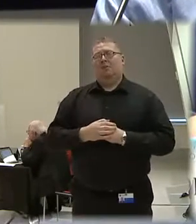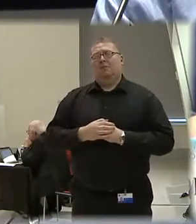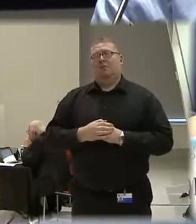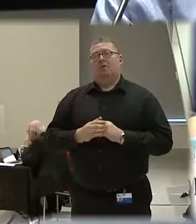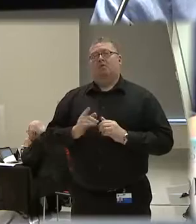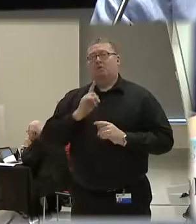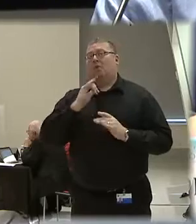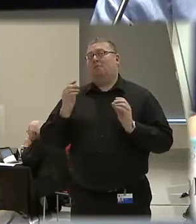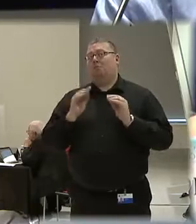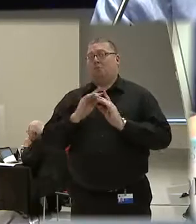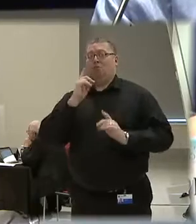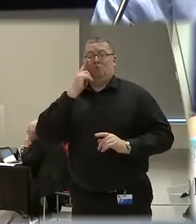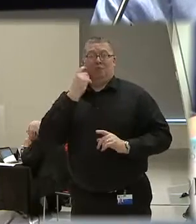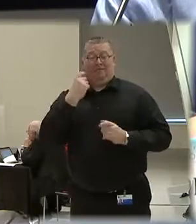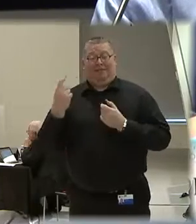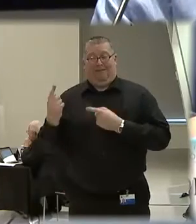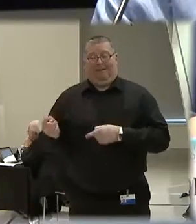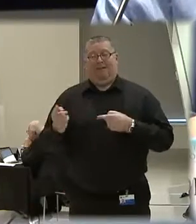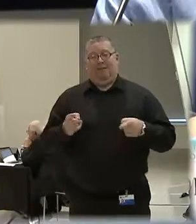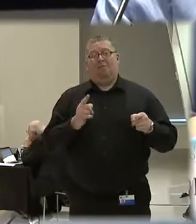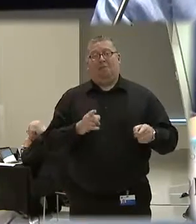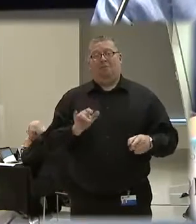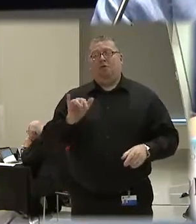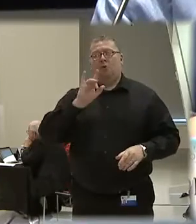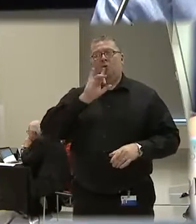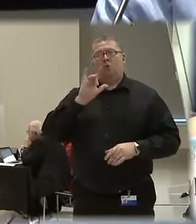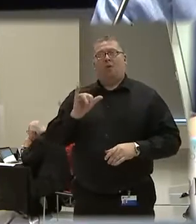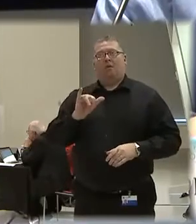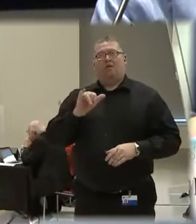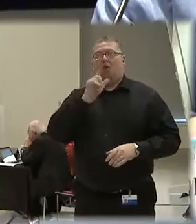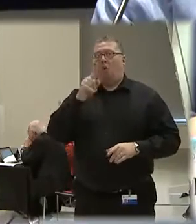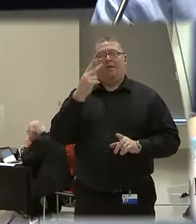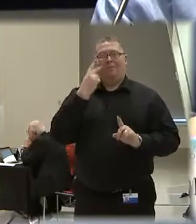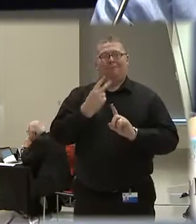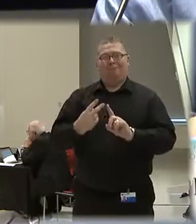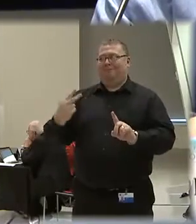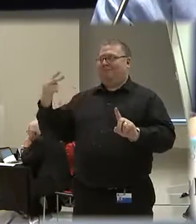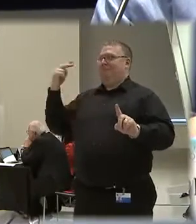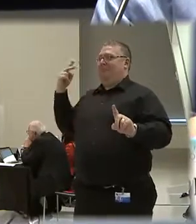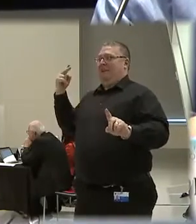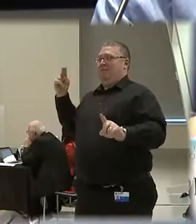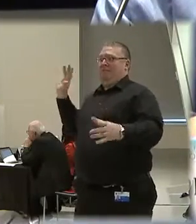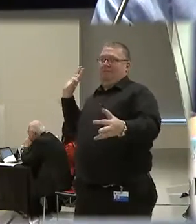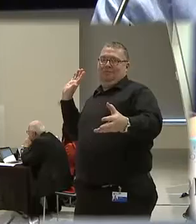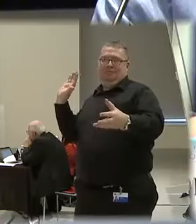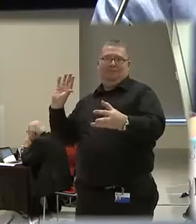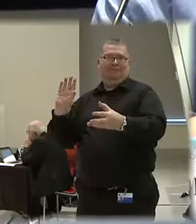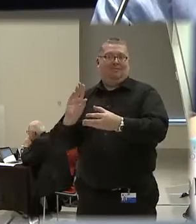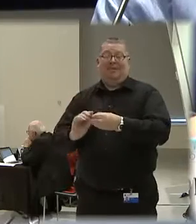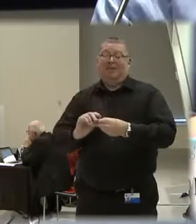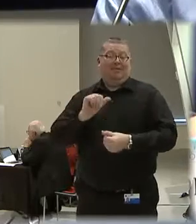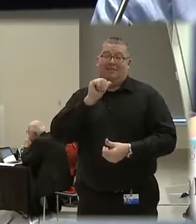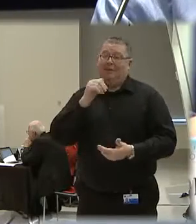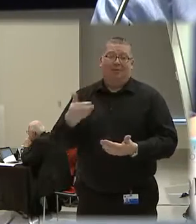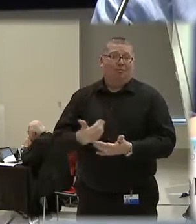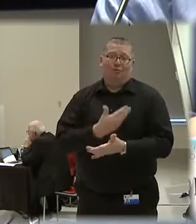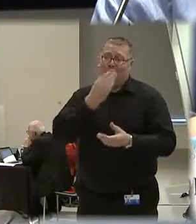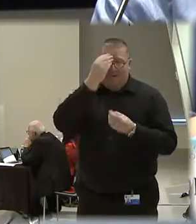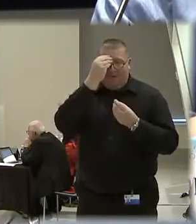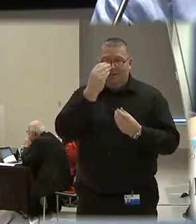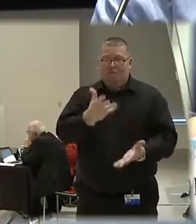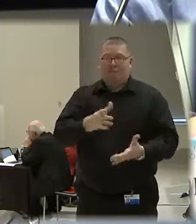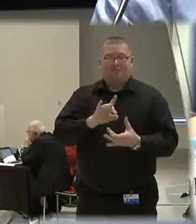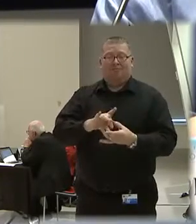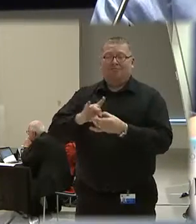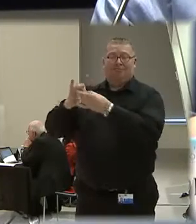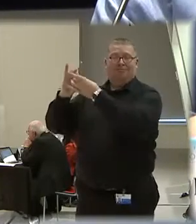More recently, it's really historical, quite frankly, in terms of this is not new with communities of